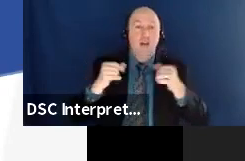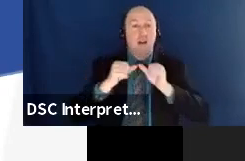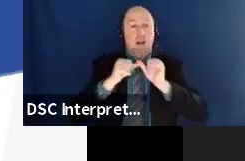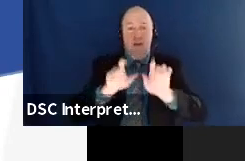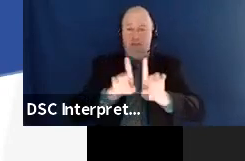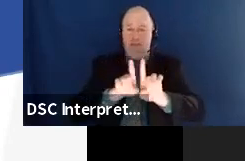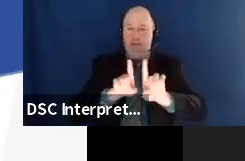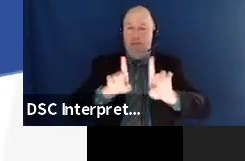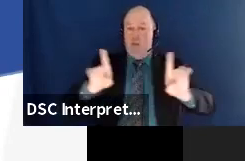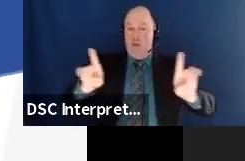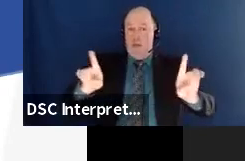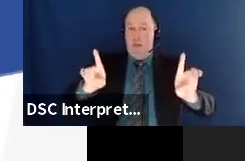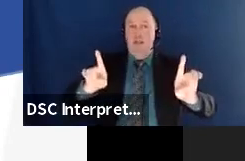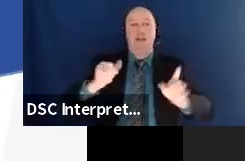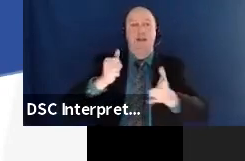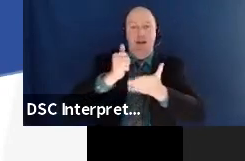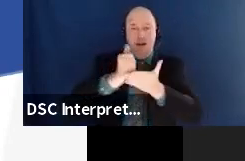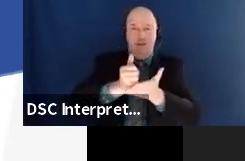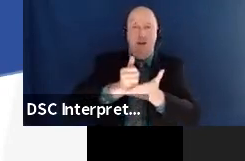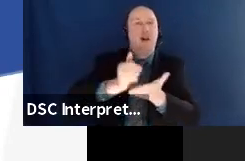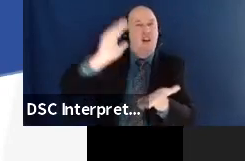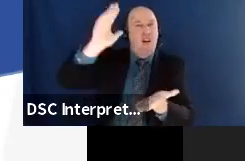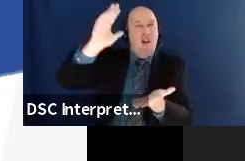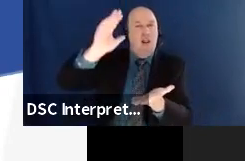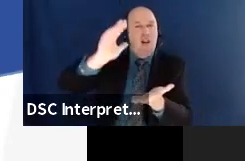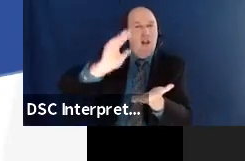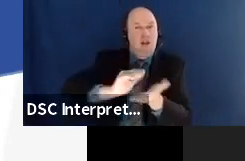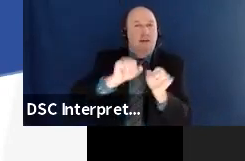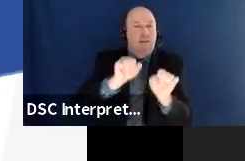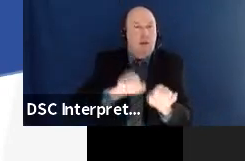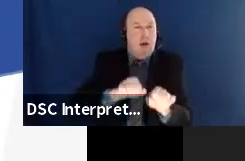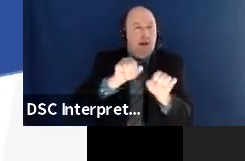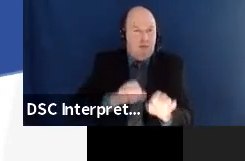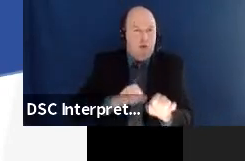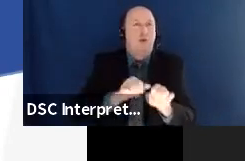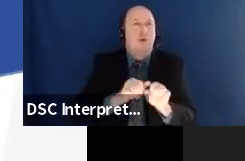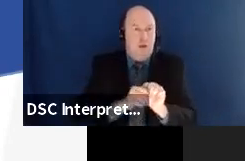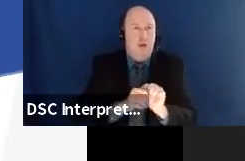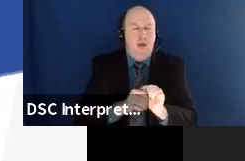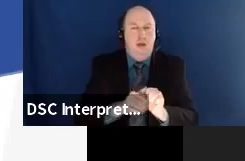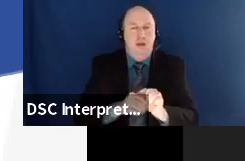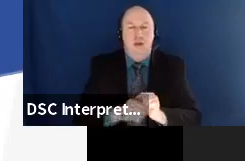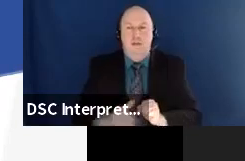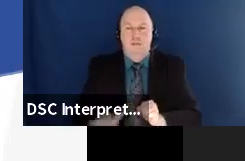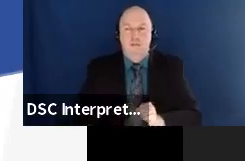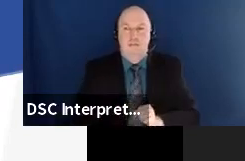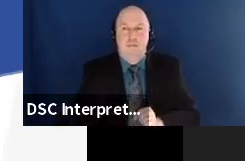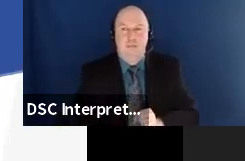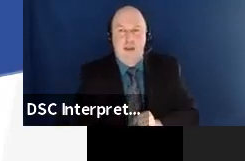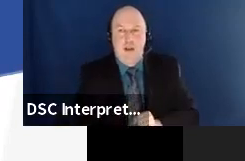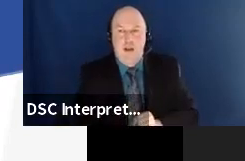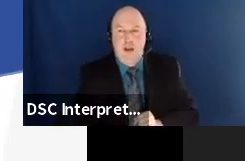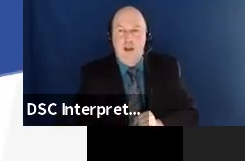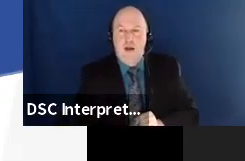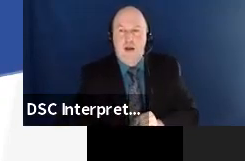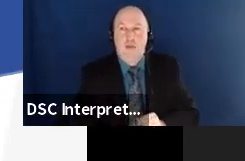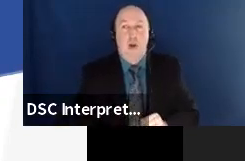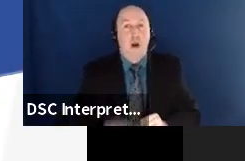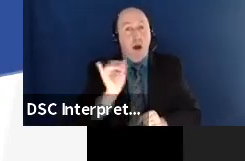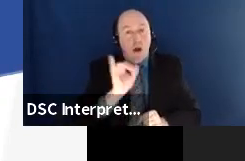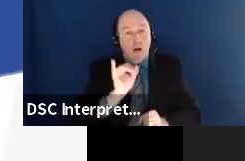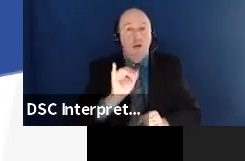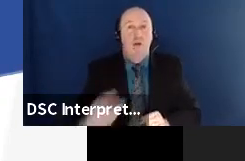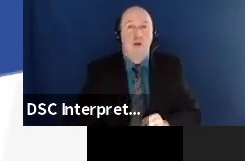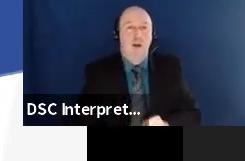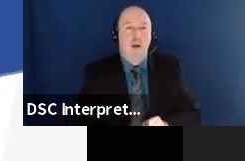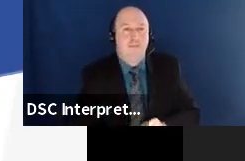will reduce your chance of being exposed to or spreading the virus. Proper prevention measures such as wearing that mask, washing your